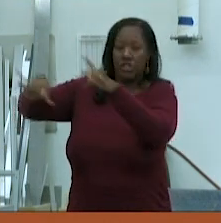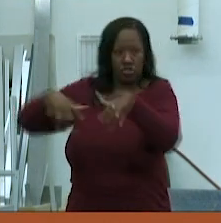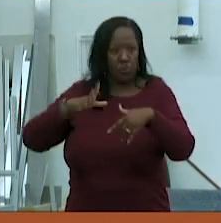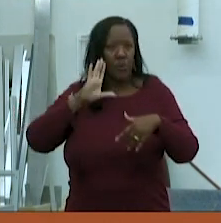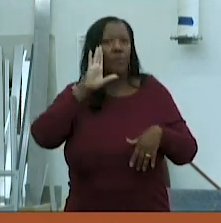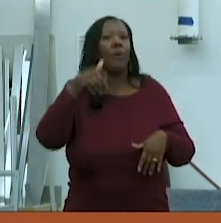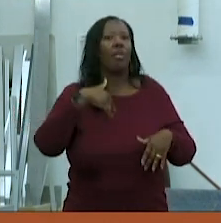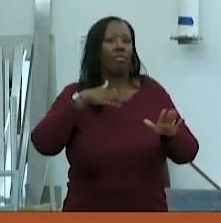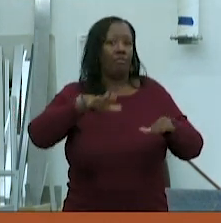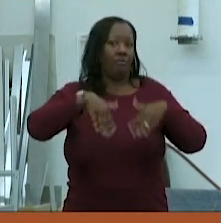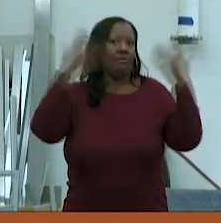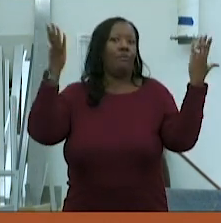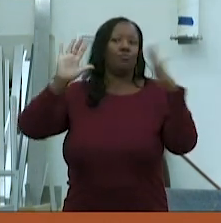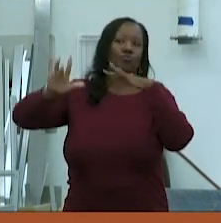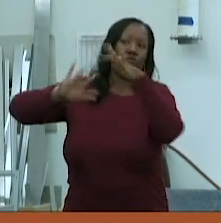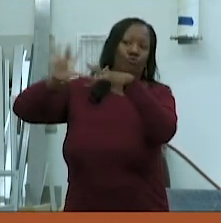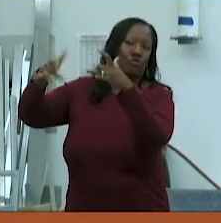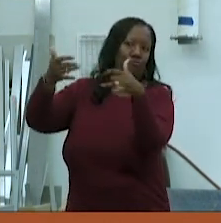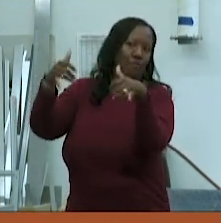So.